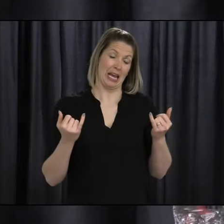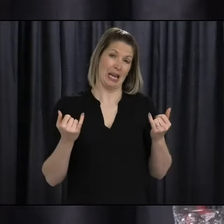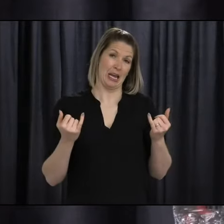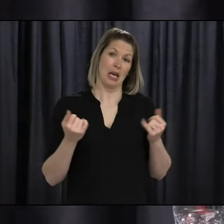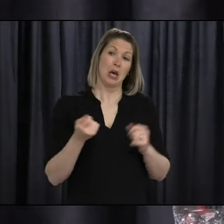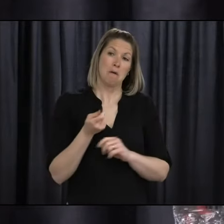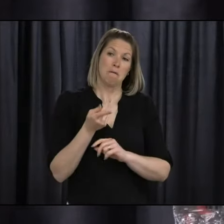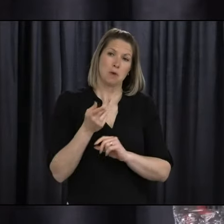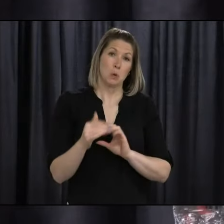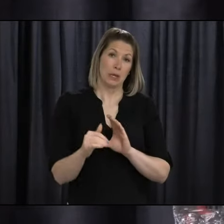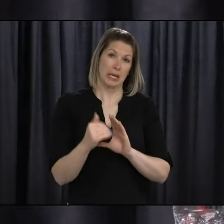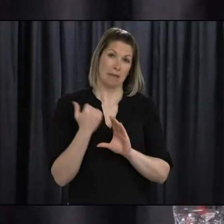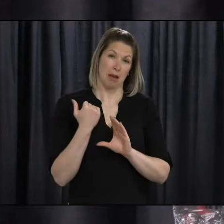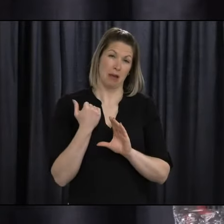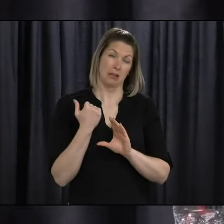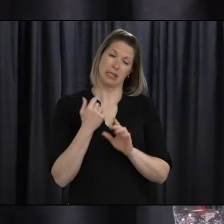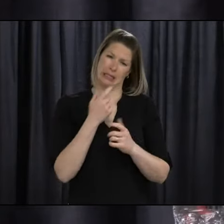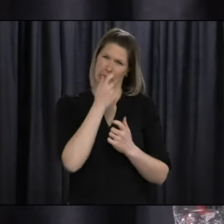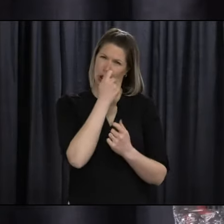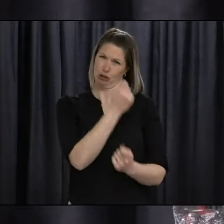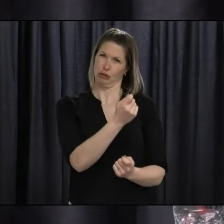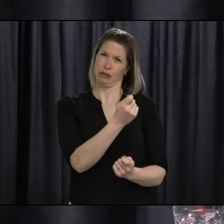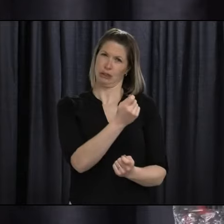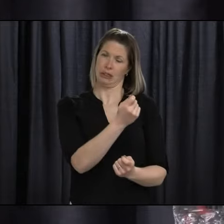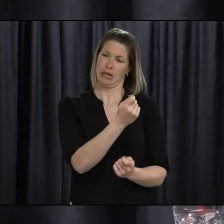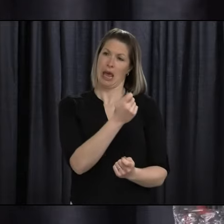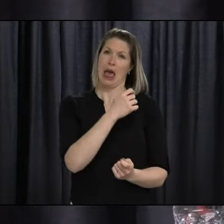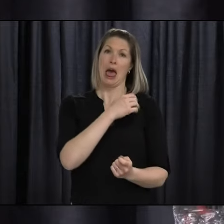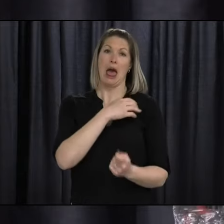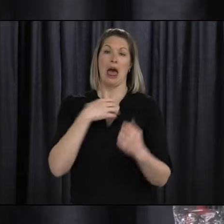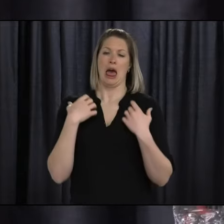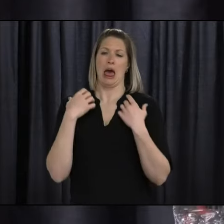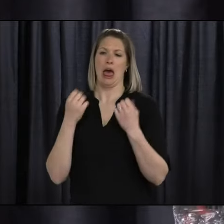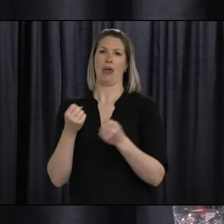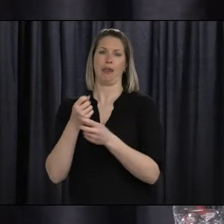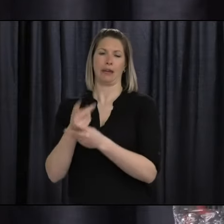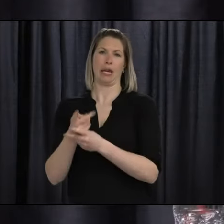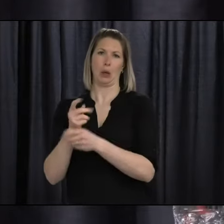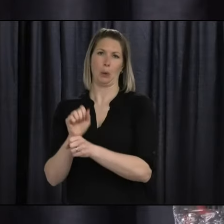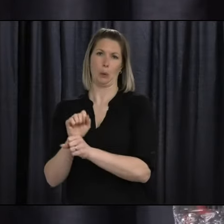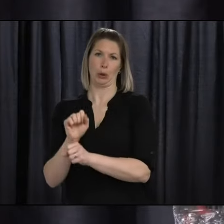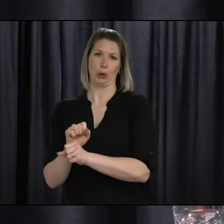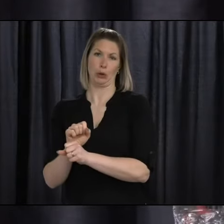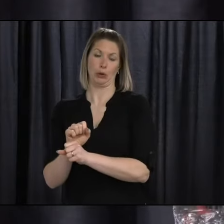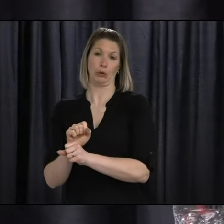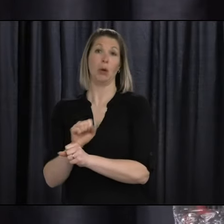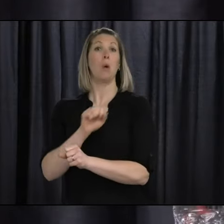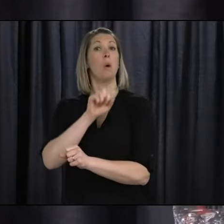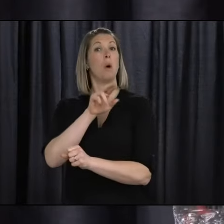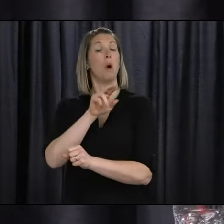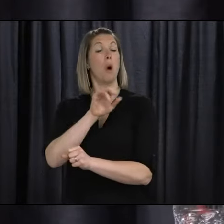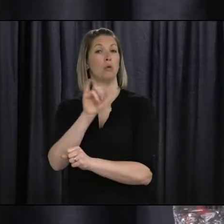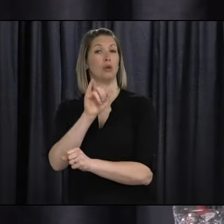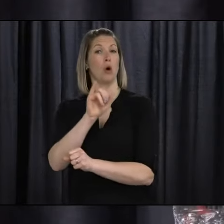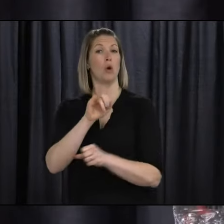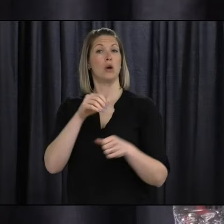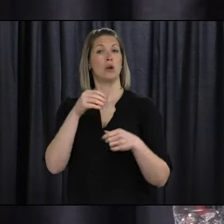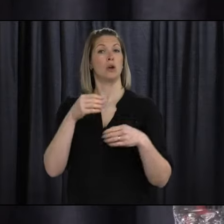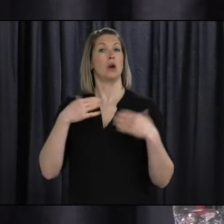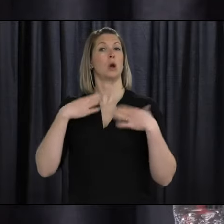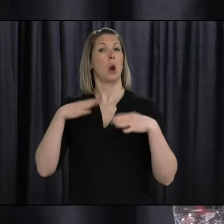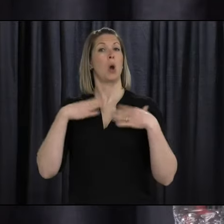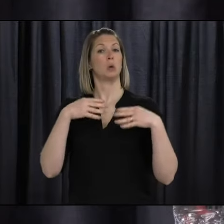in my inbox from healthcare workers and from people who are in essential retail saying that they